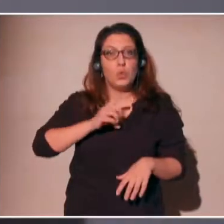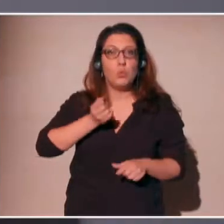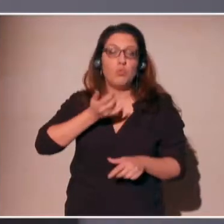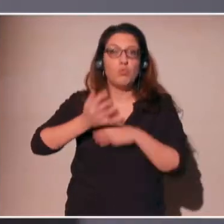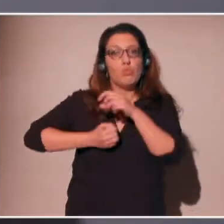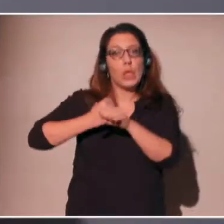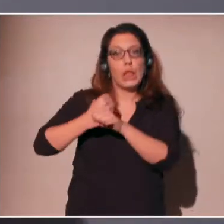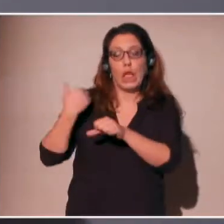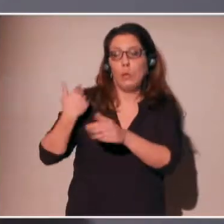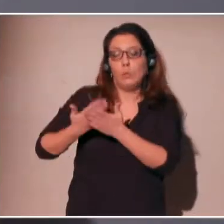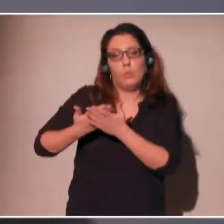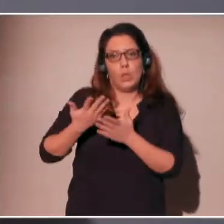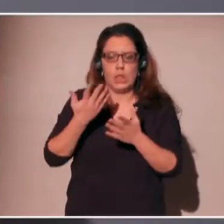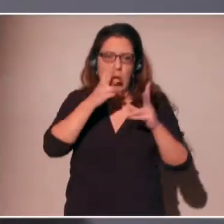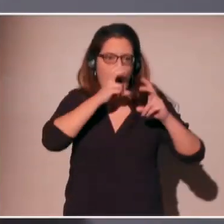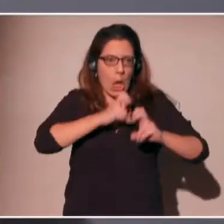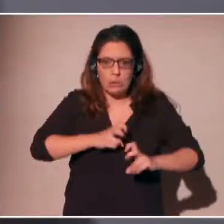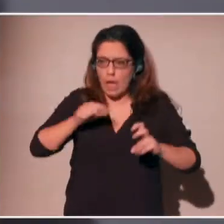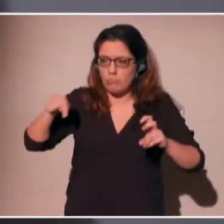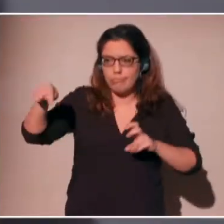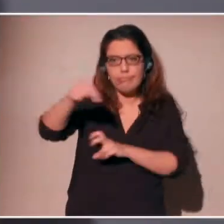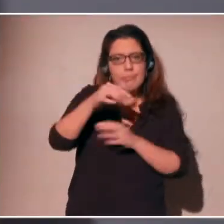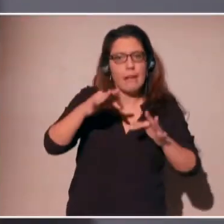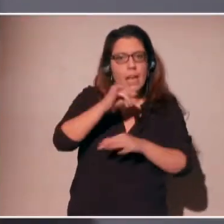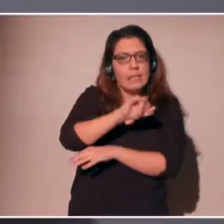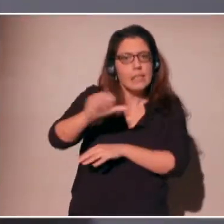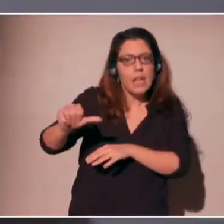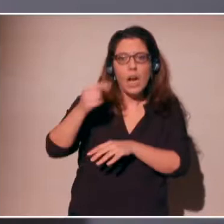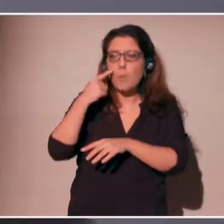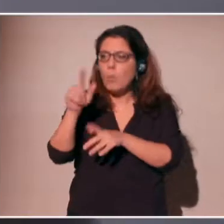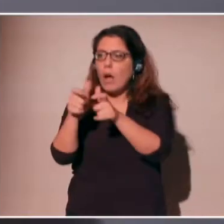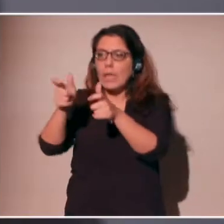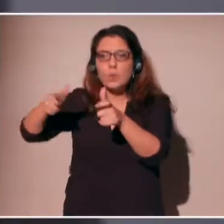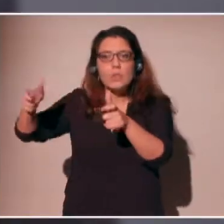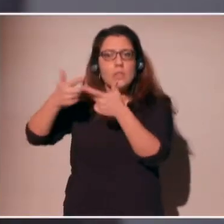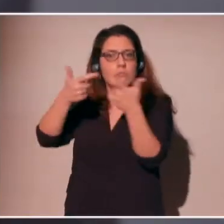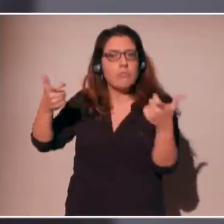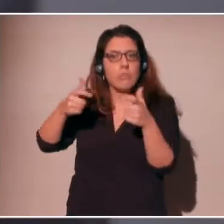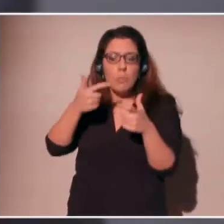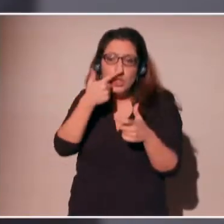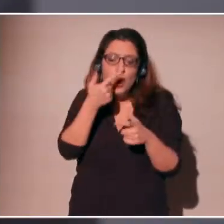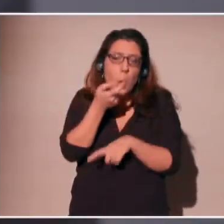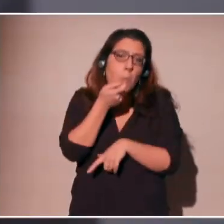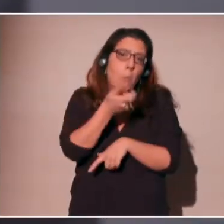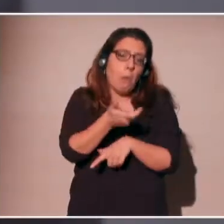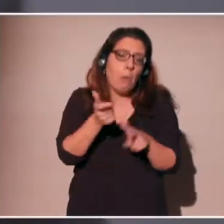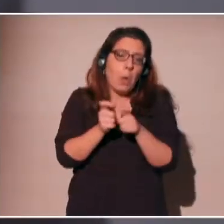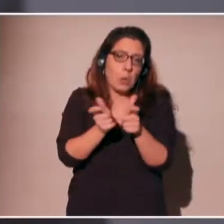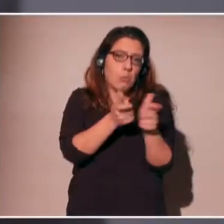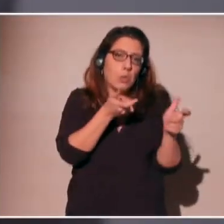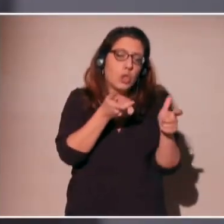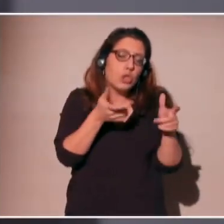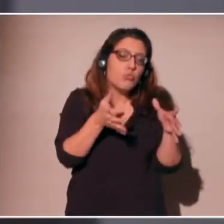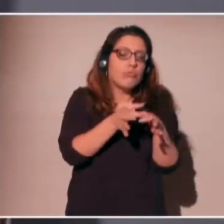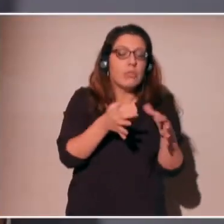For a few years now, lots of research in fundamental research on intelligence and AI has been conducted, but it's actually quite